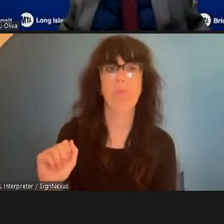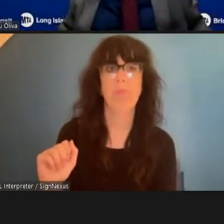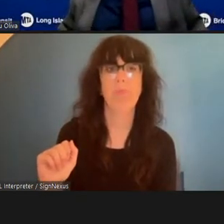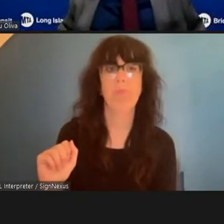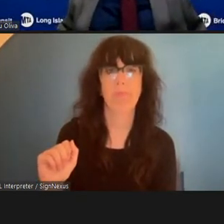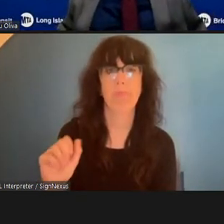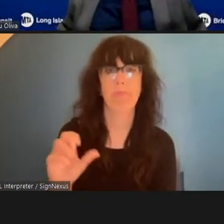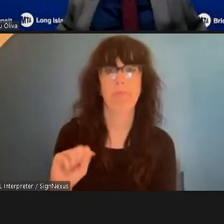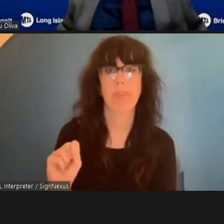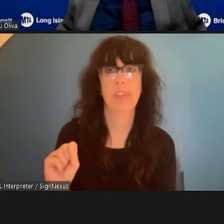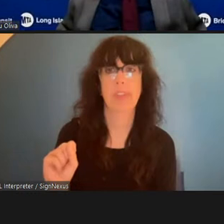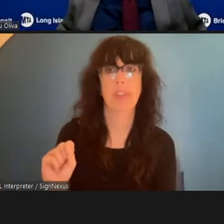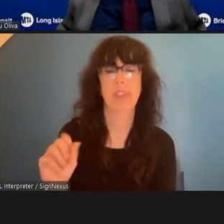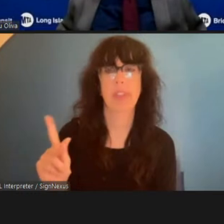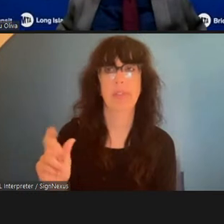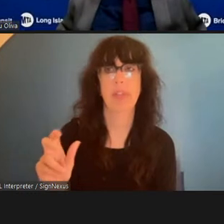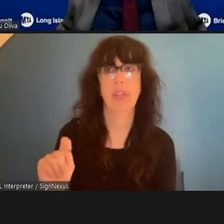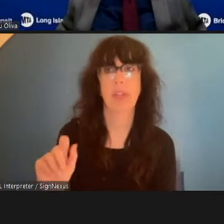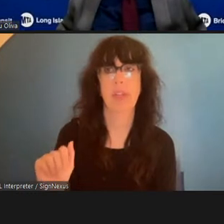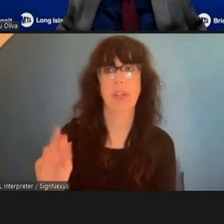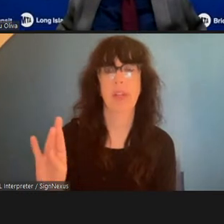stephen ken abraham